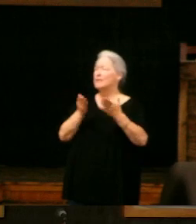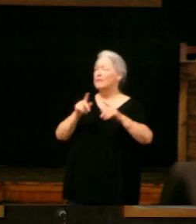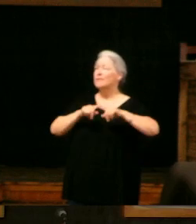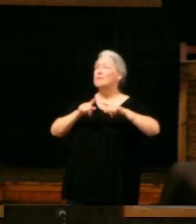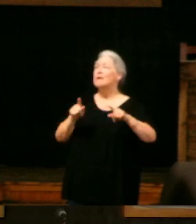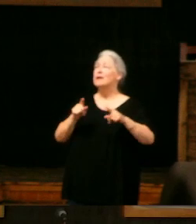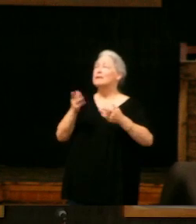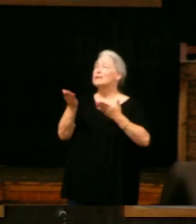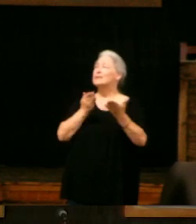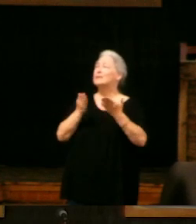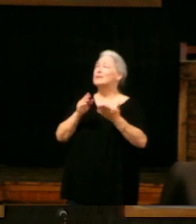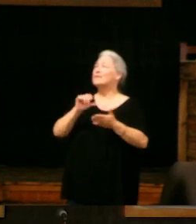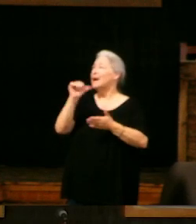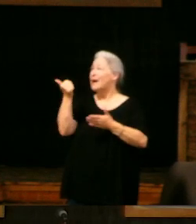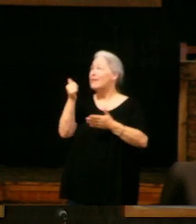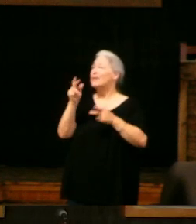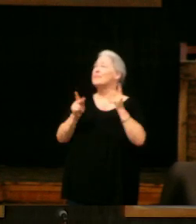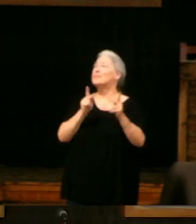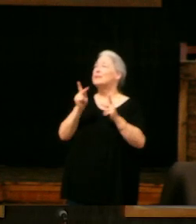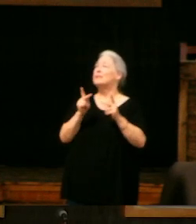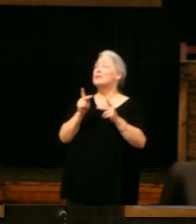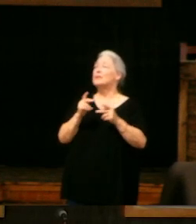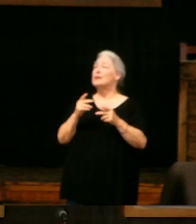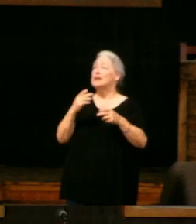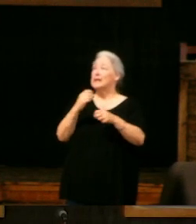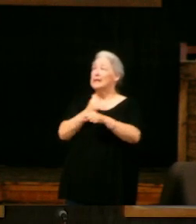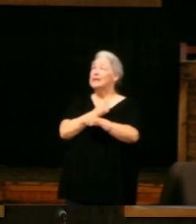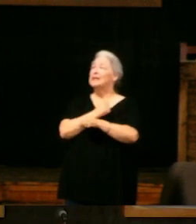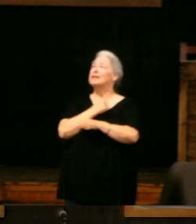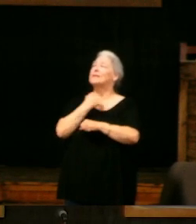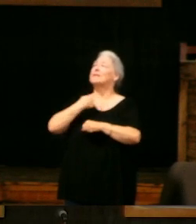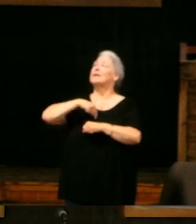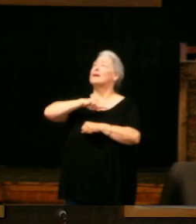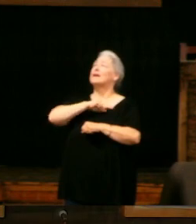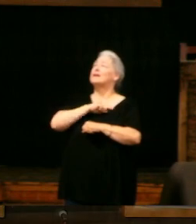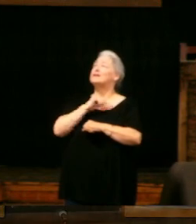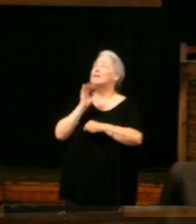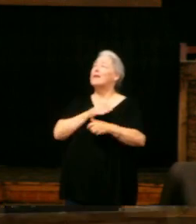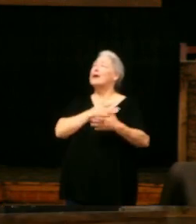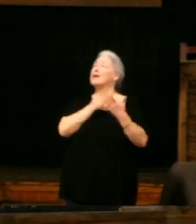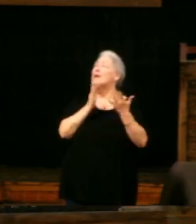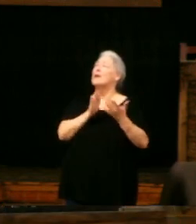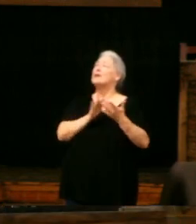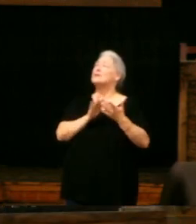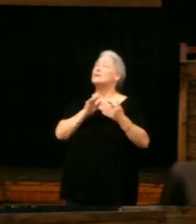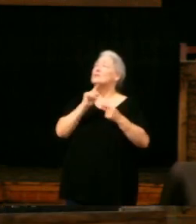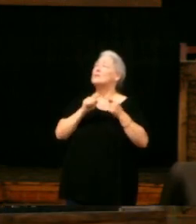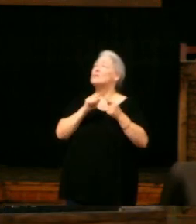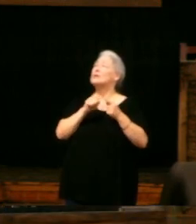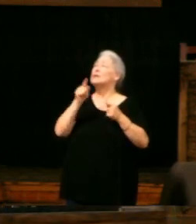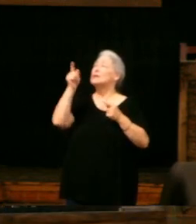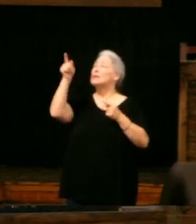serve. Give us that heart, Lord, so that when you come to get us,